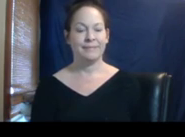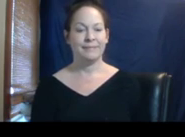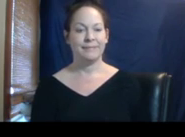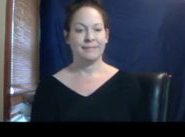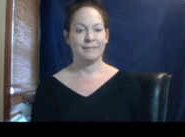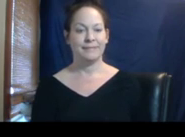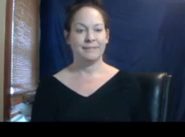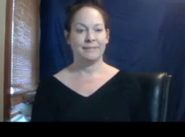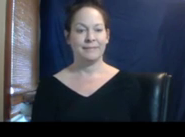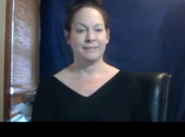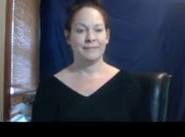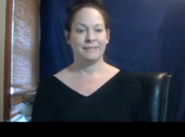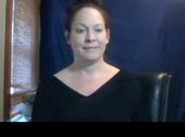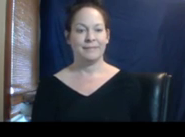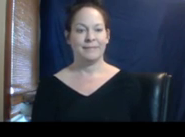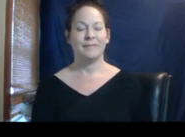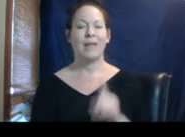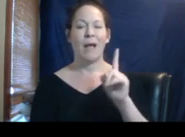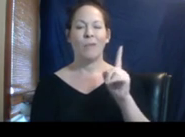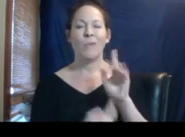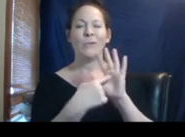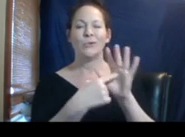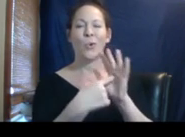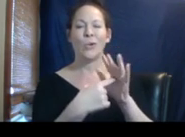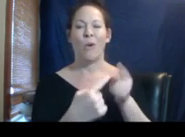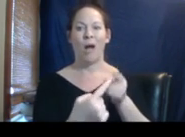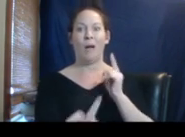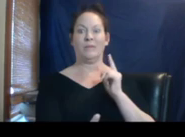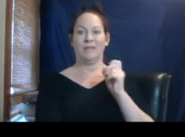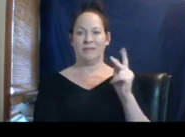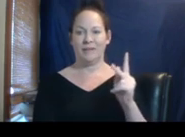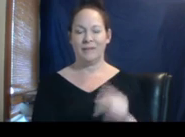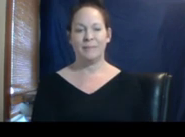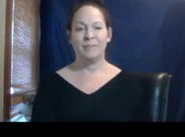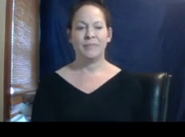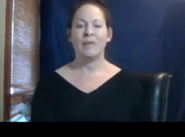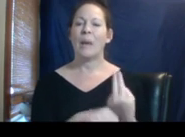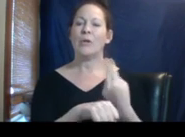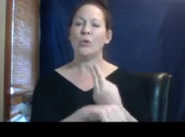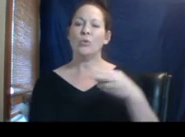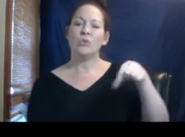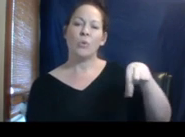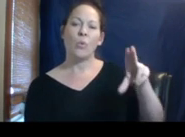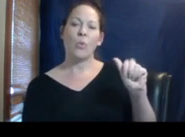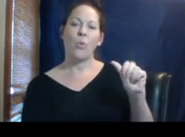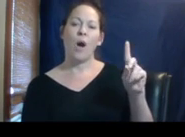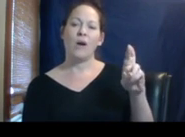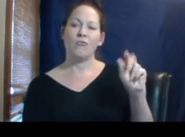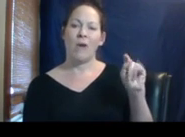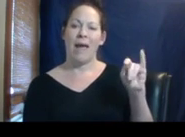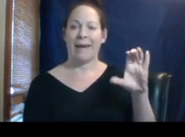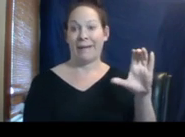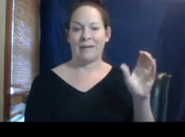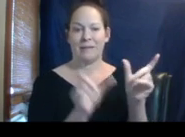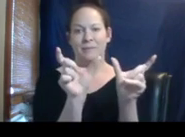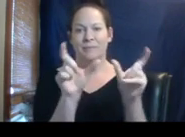let's show this in reverse. And I'm just going to use a quadratic, though I could do more,